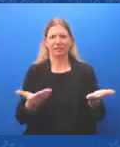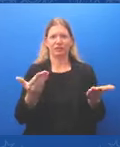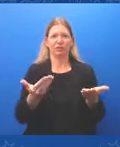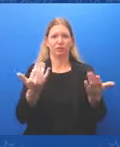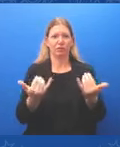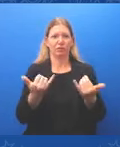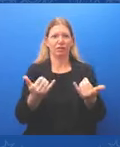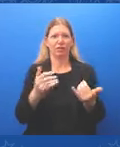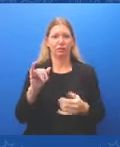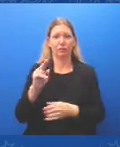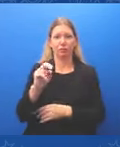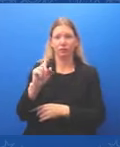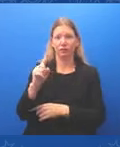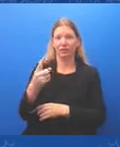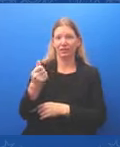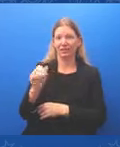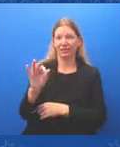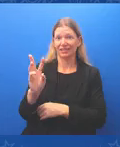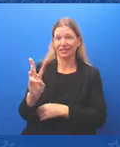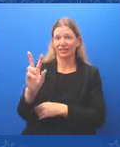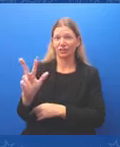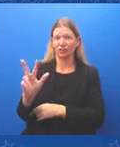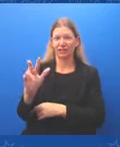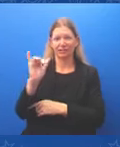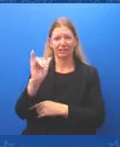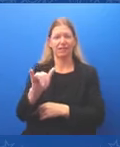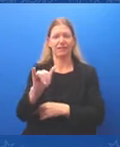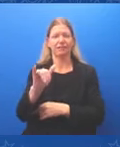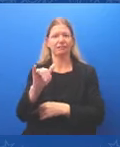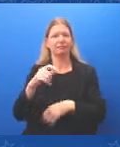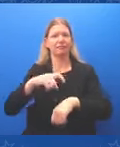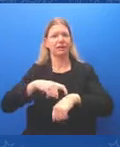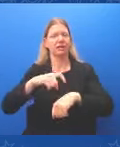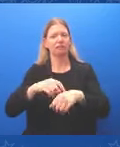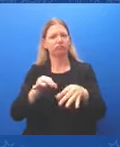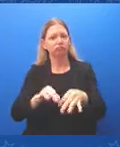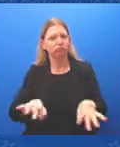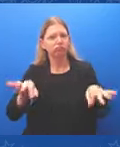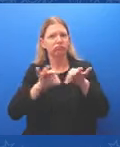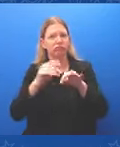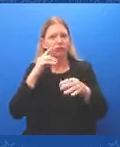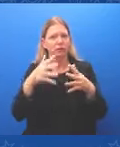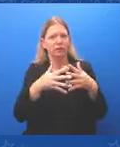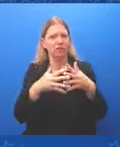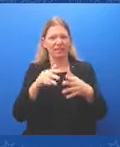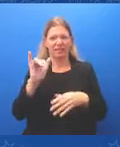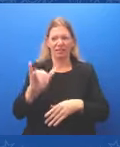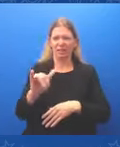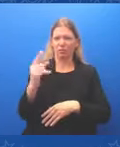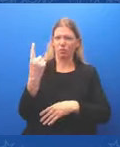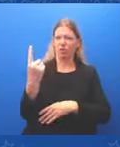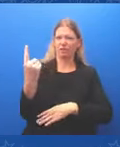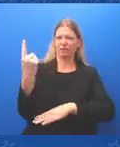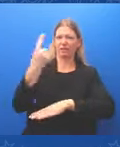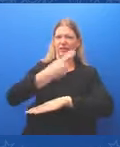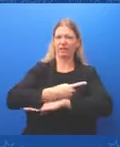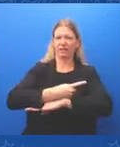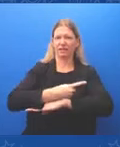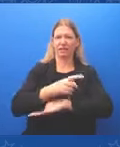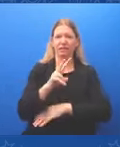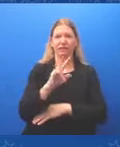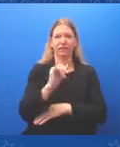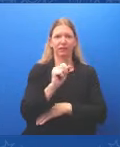on one single day, Vivian Malone and James Hood, 2 black students, arrived at the doors of the